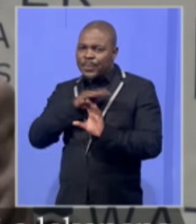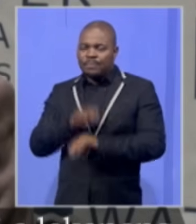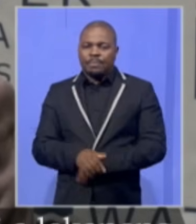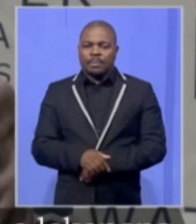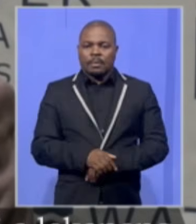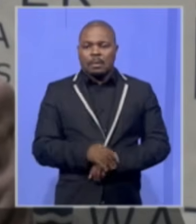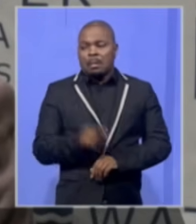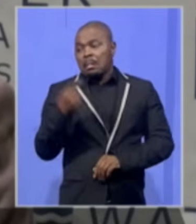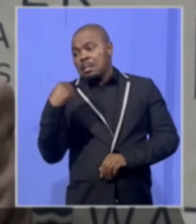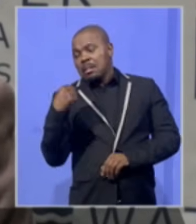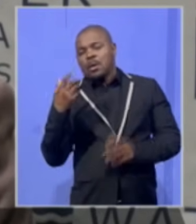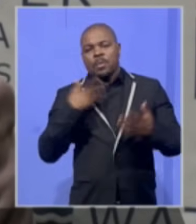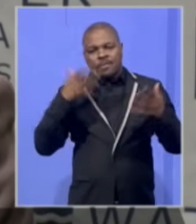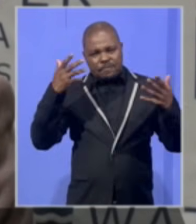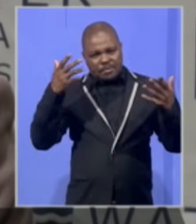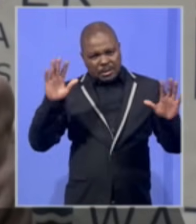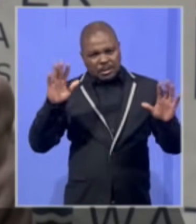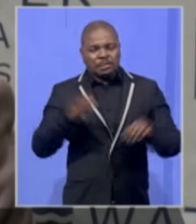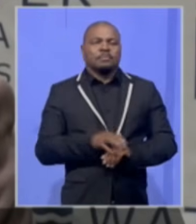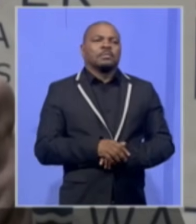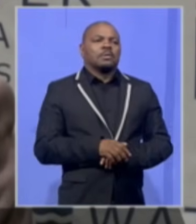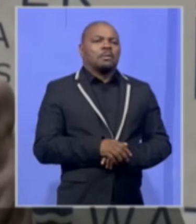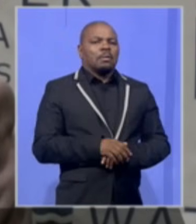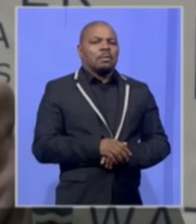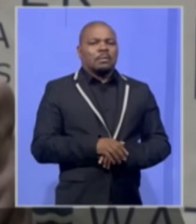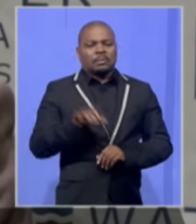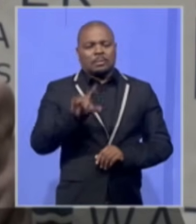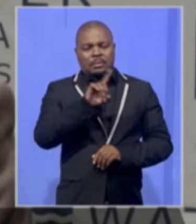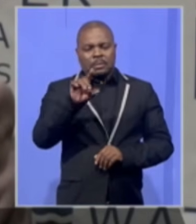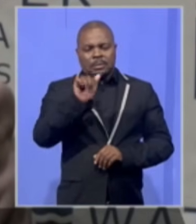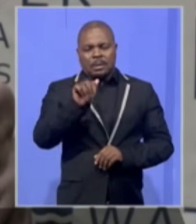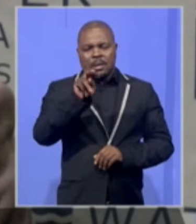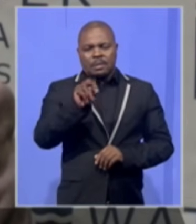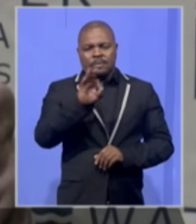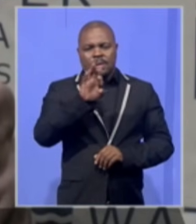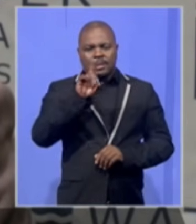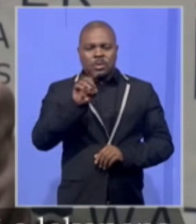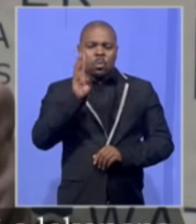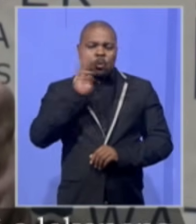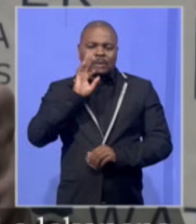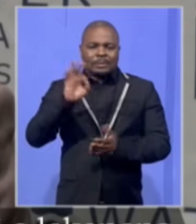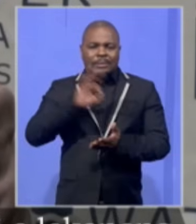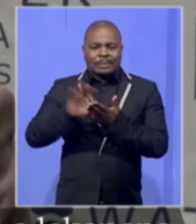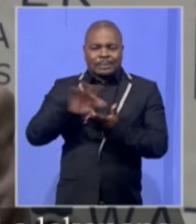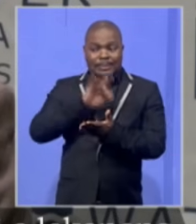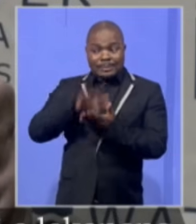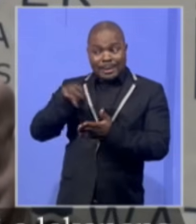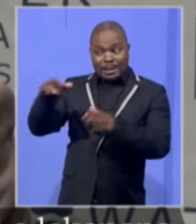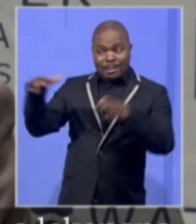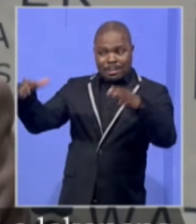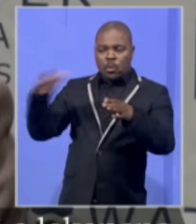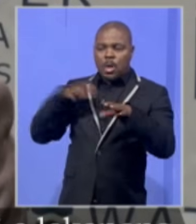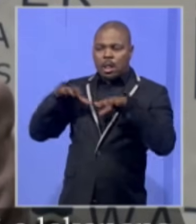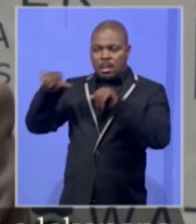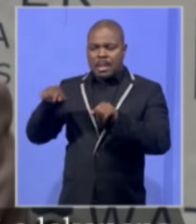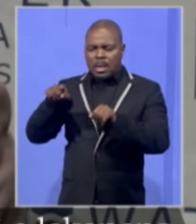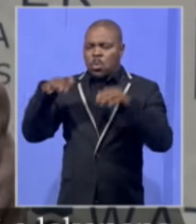recently taken over our Zandvliet wastewater treatment works, which is a